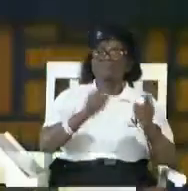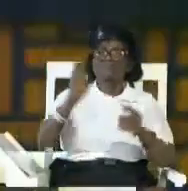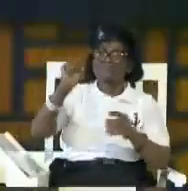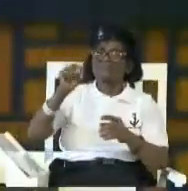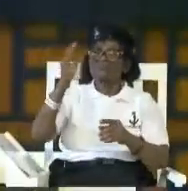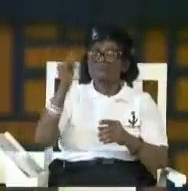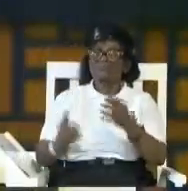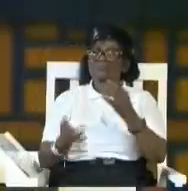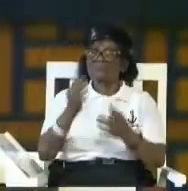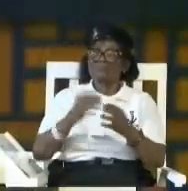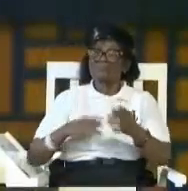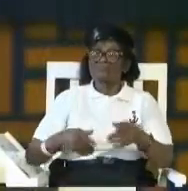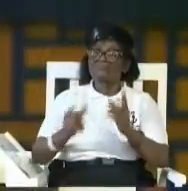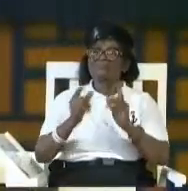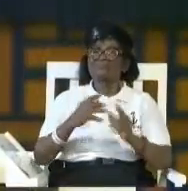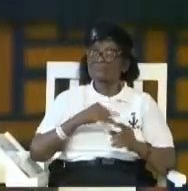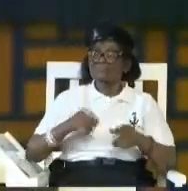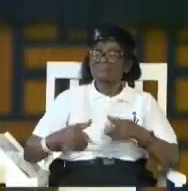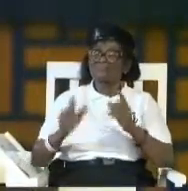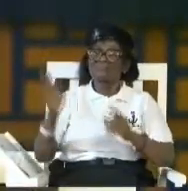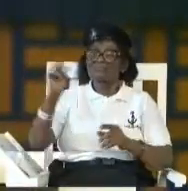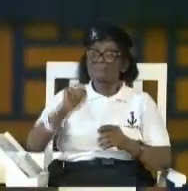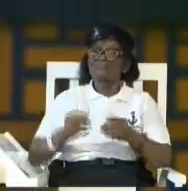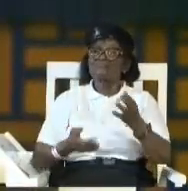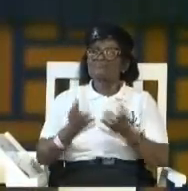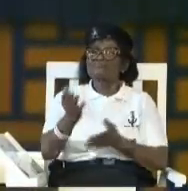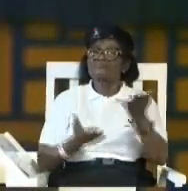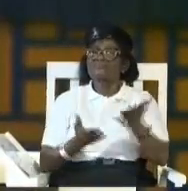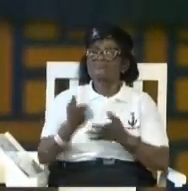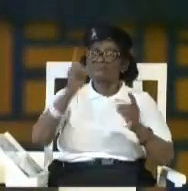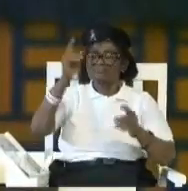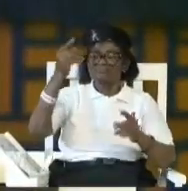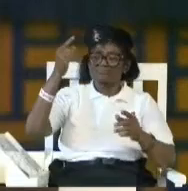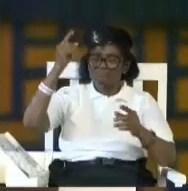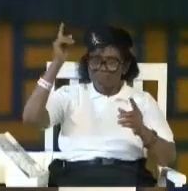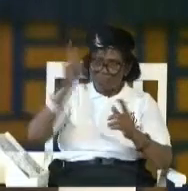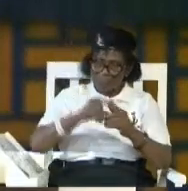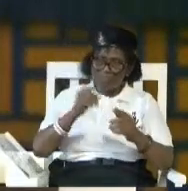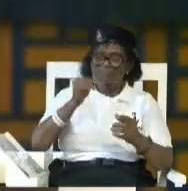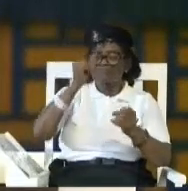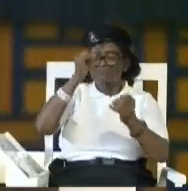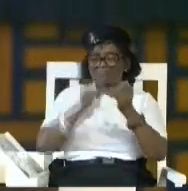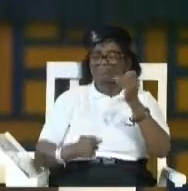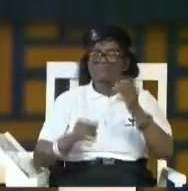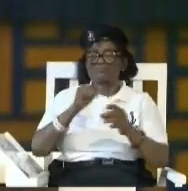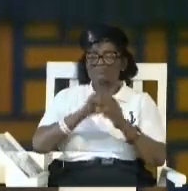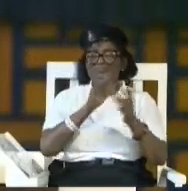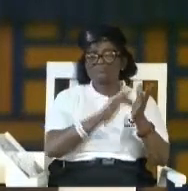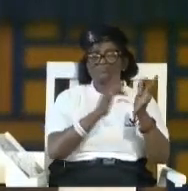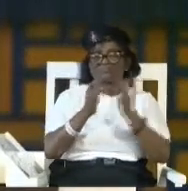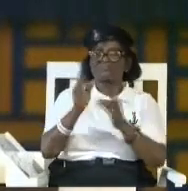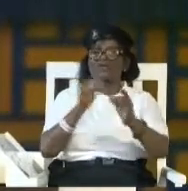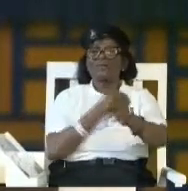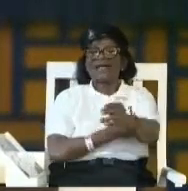them serve you till the very end. In Jesus' mighty name we have prayed.